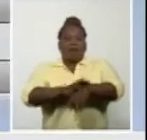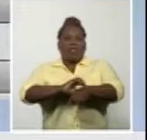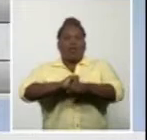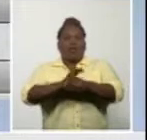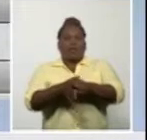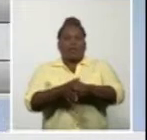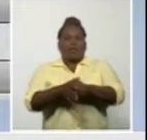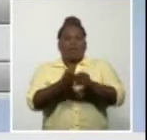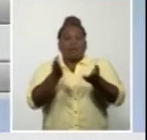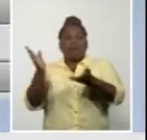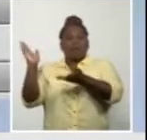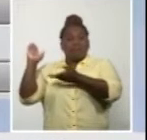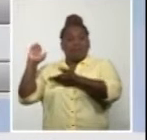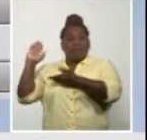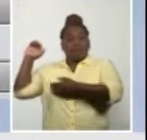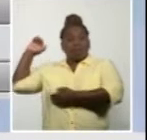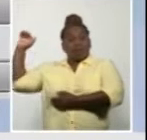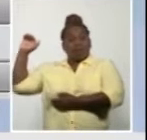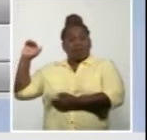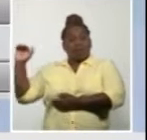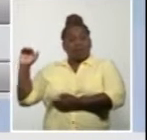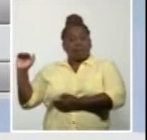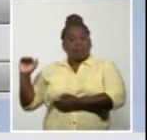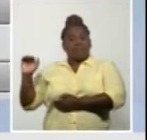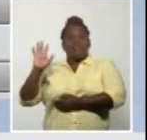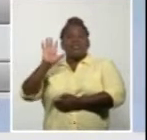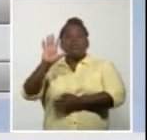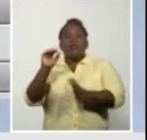5,459,528 confirmed cases,